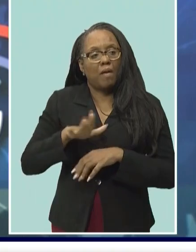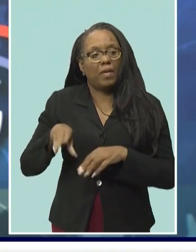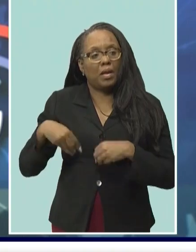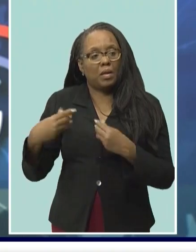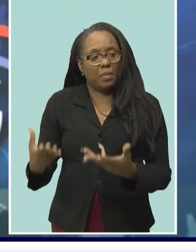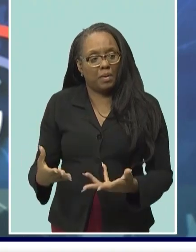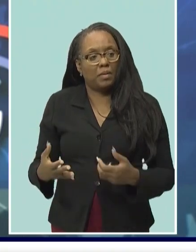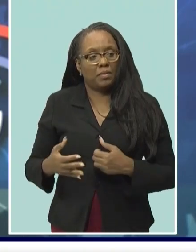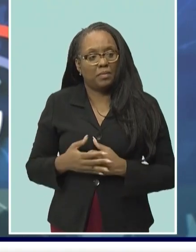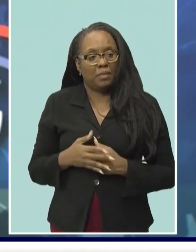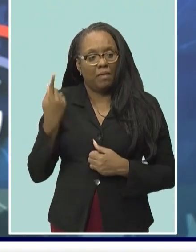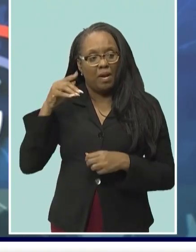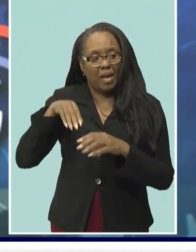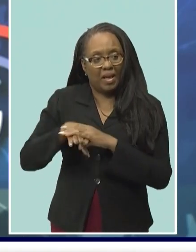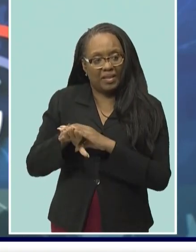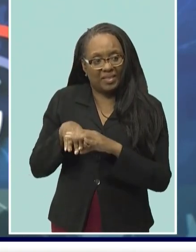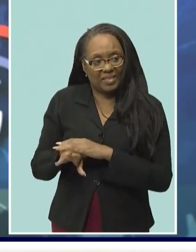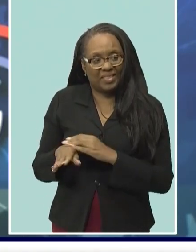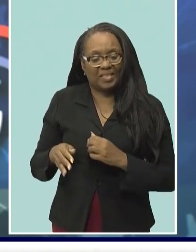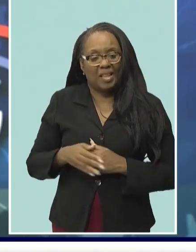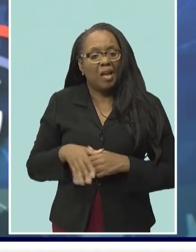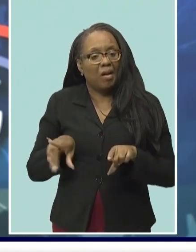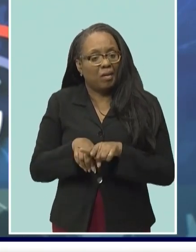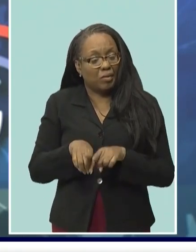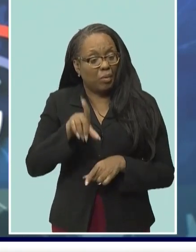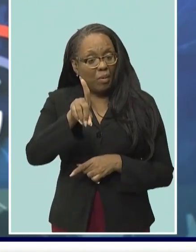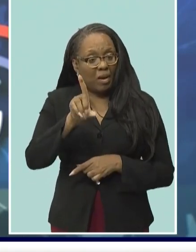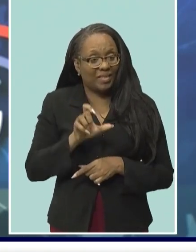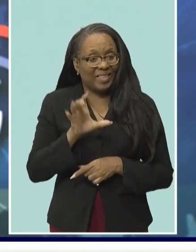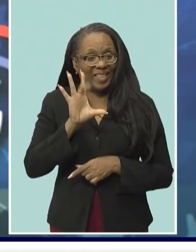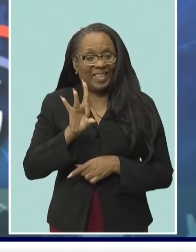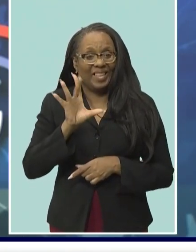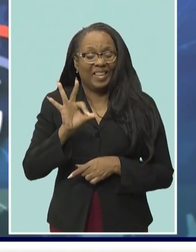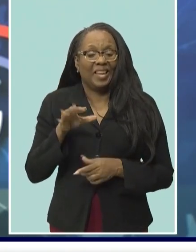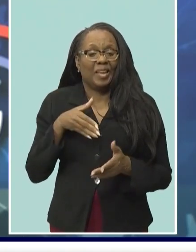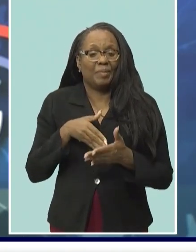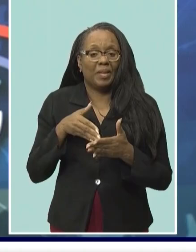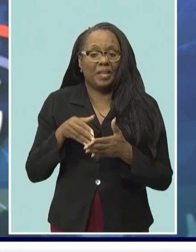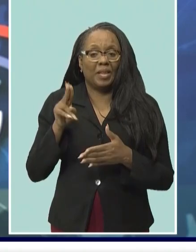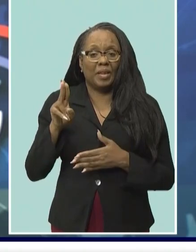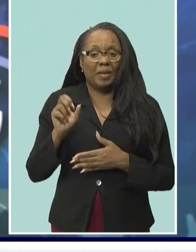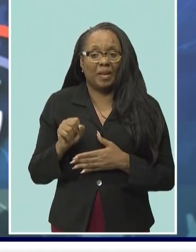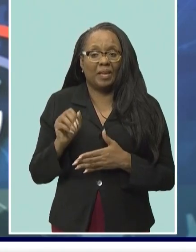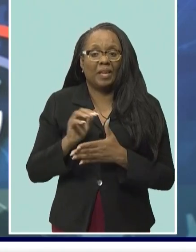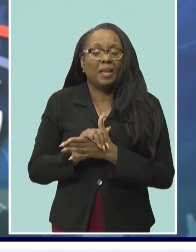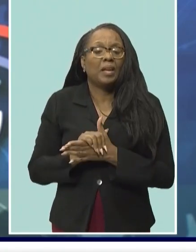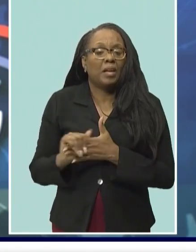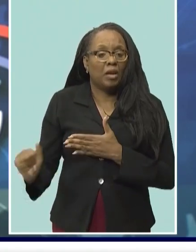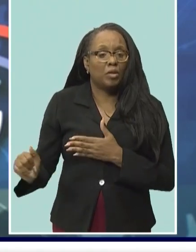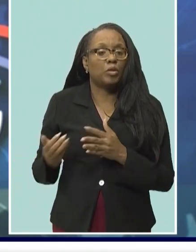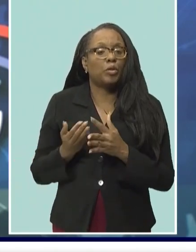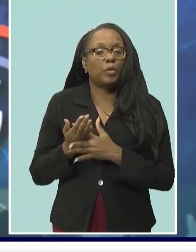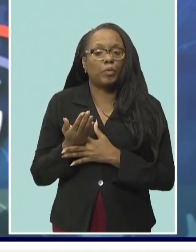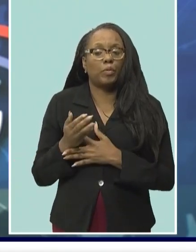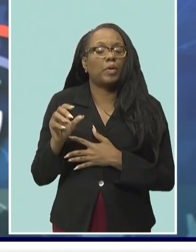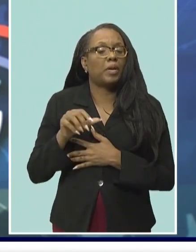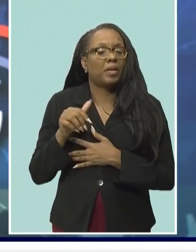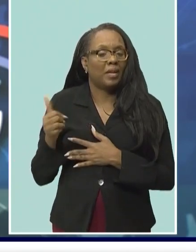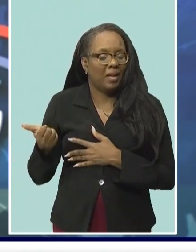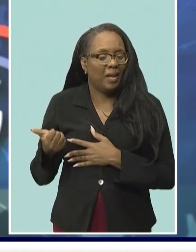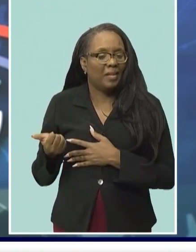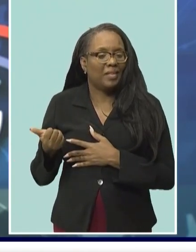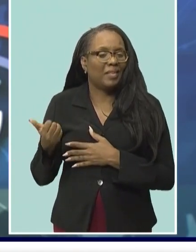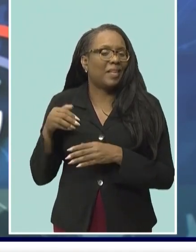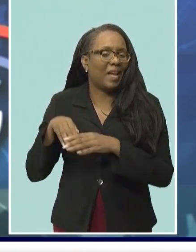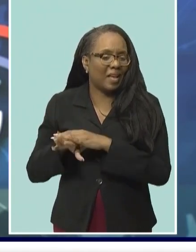extended fund facility, in addition to $189 million US through the Resilience and Sustainability Trust. Prime Minister Mia